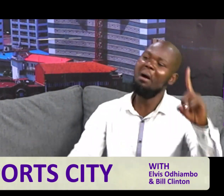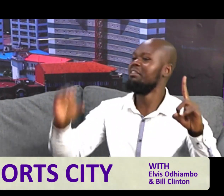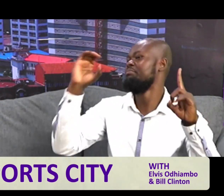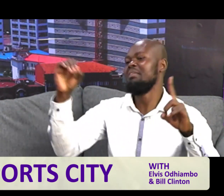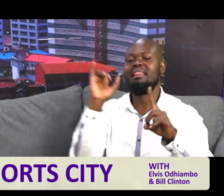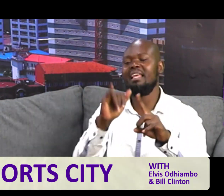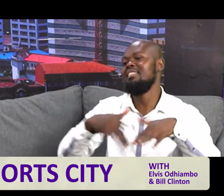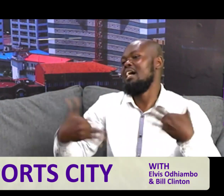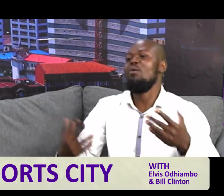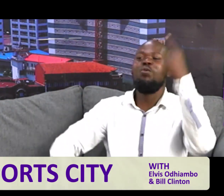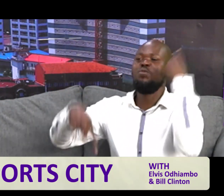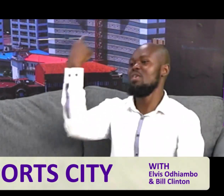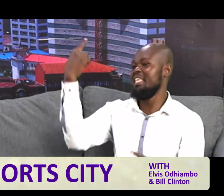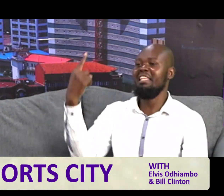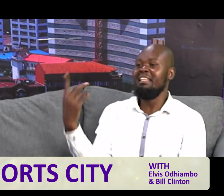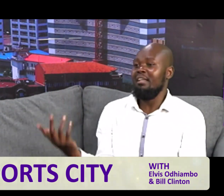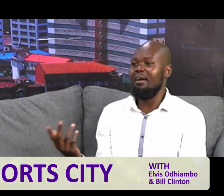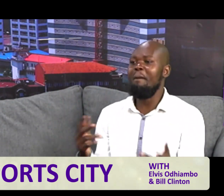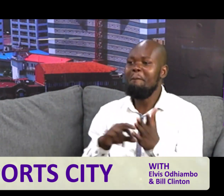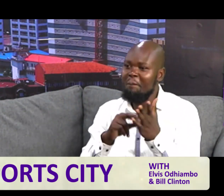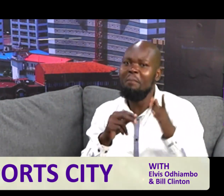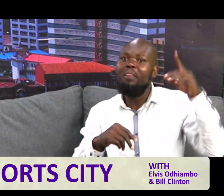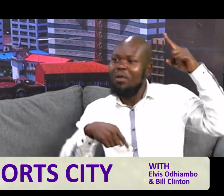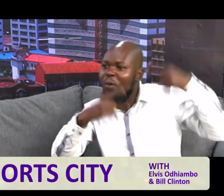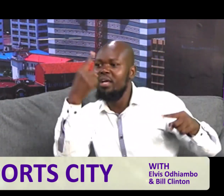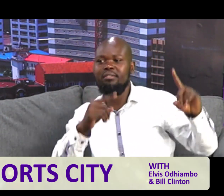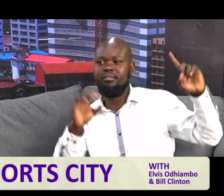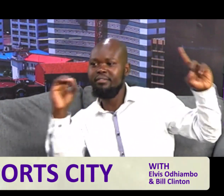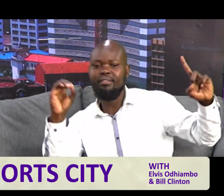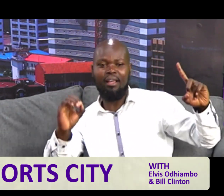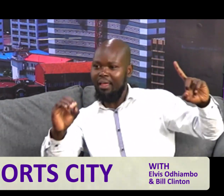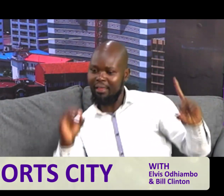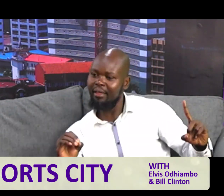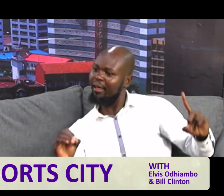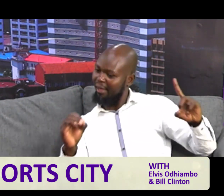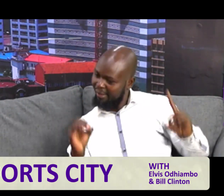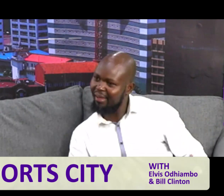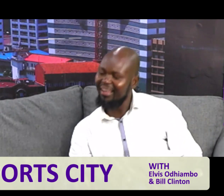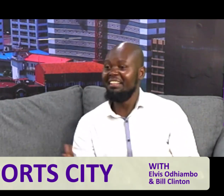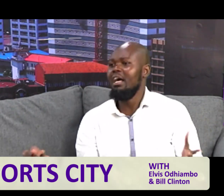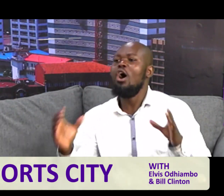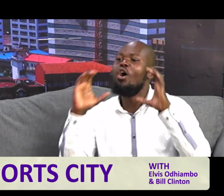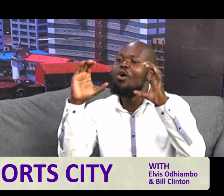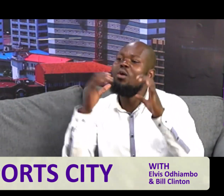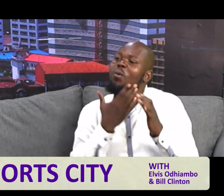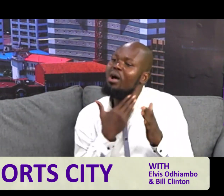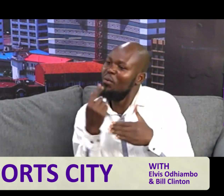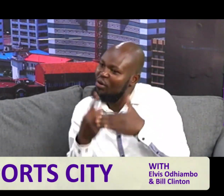win. So that's why most of them is just a 1 and they go back to defend.